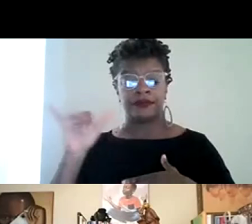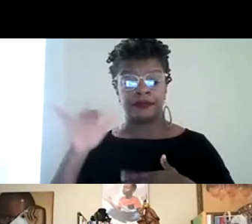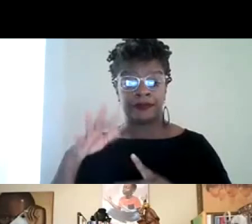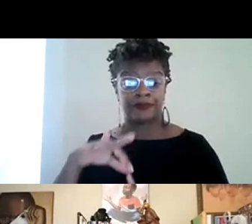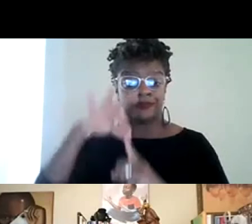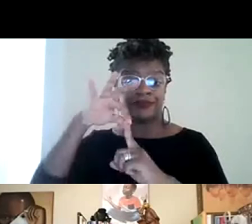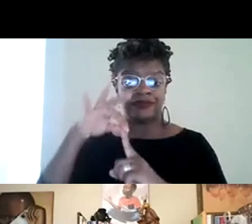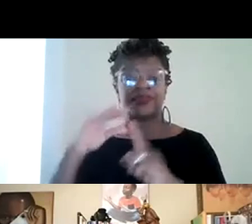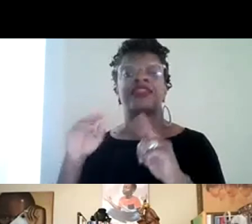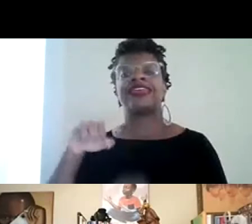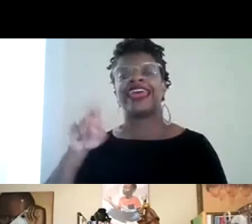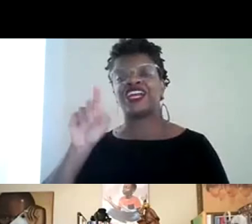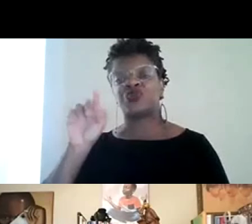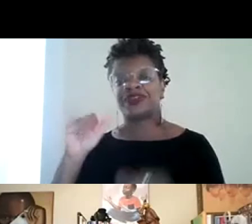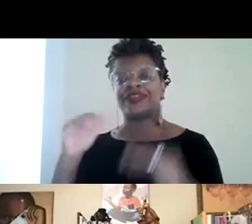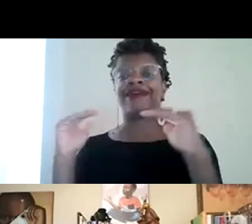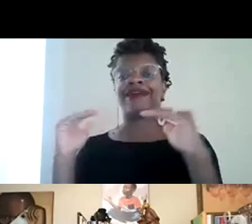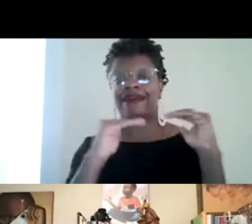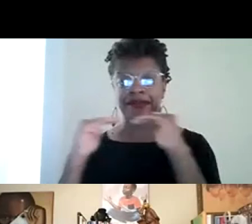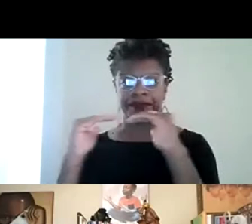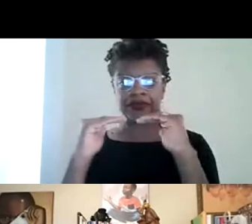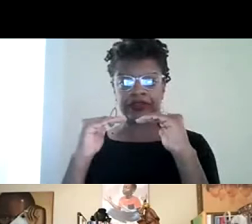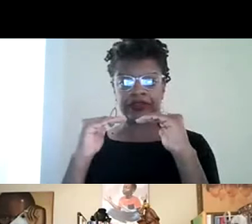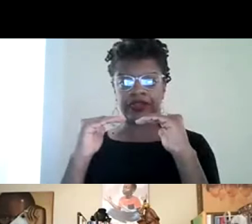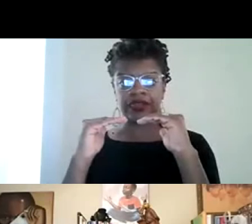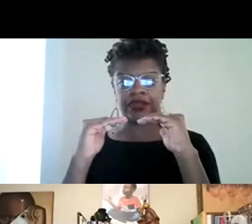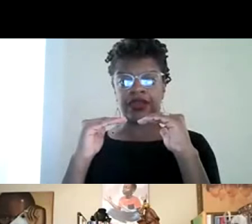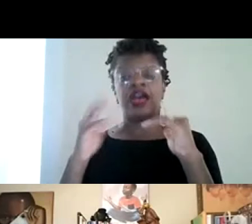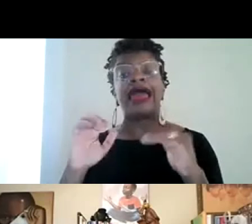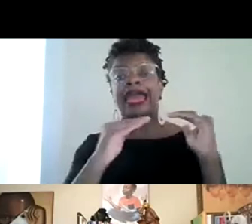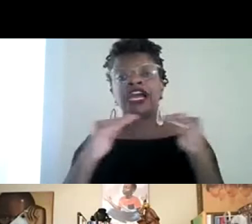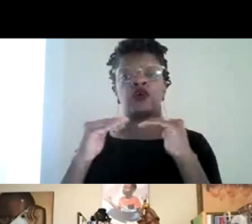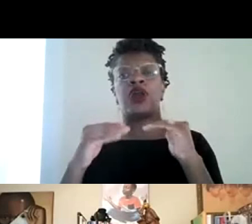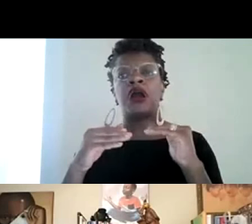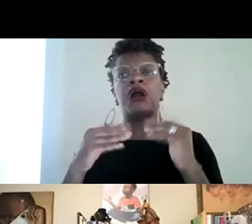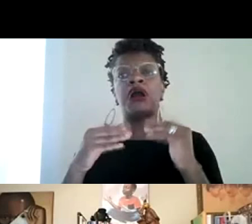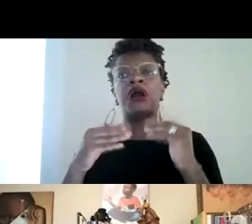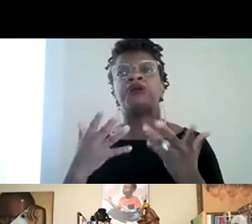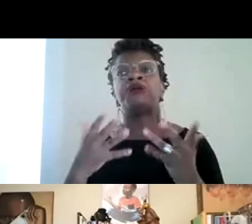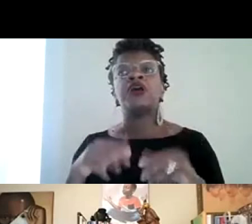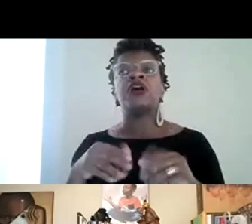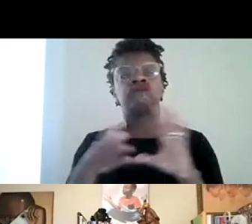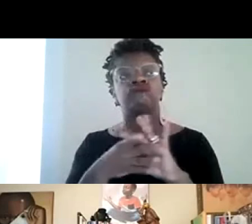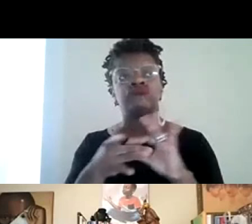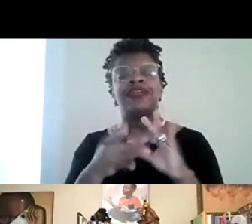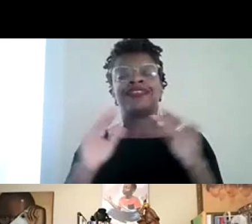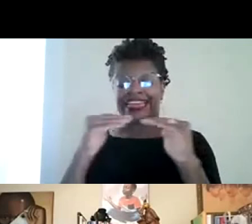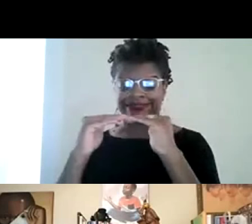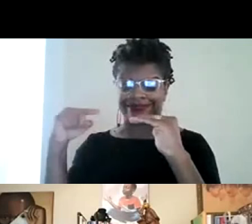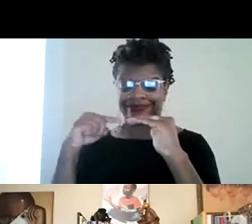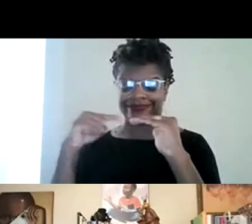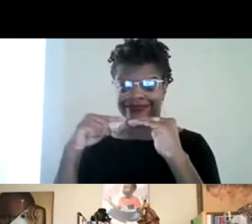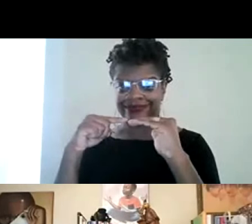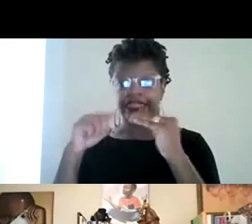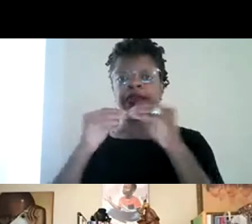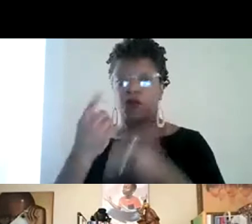especially equity is center. It's not an afterthought. It's not an add-on. It's centrally located. So when